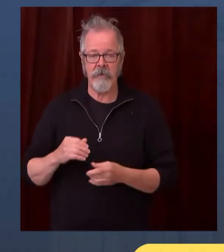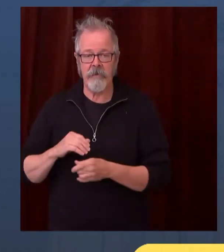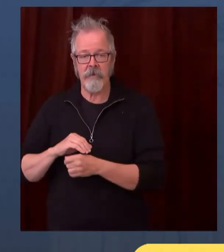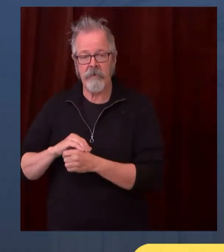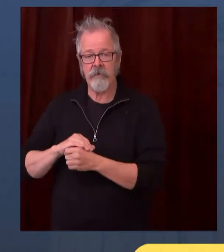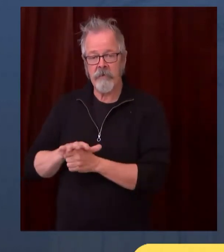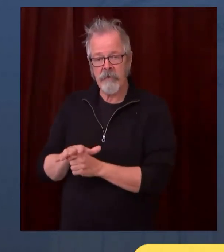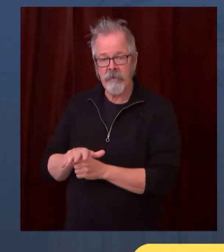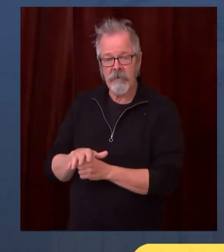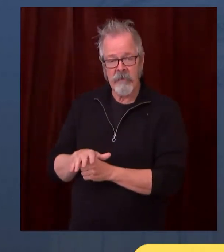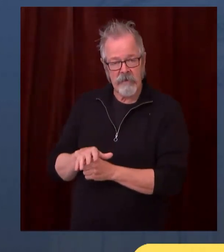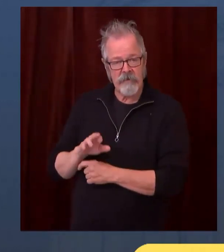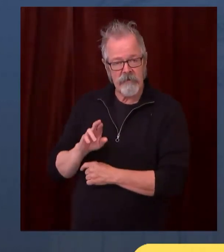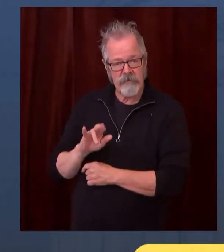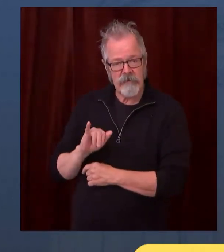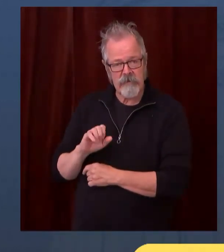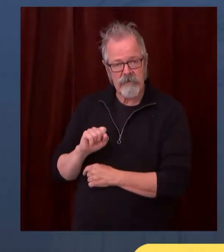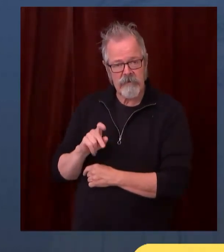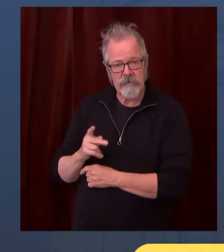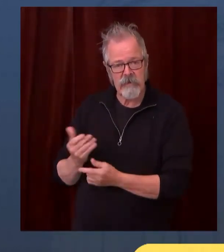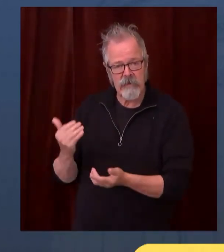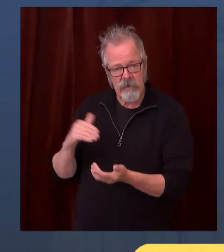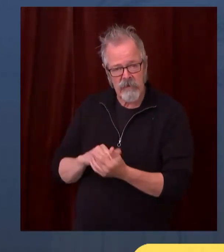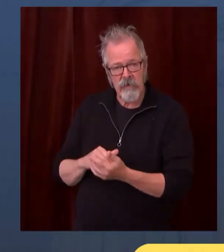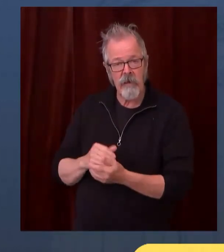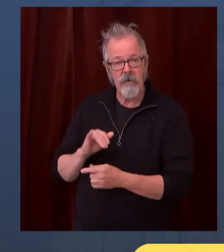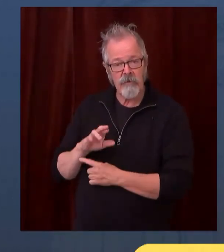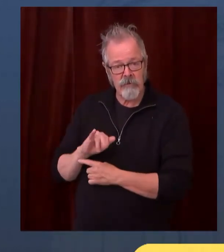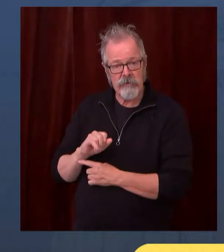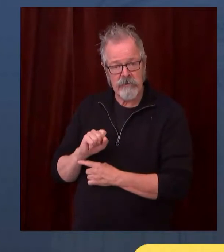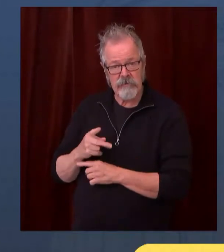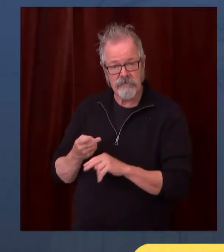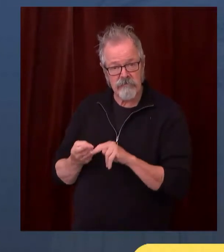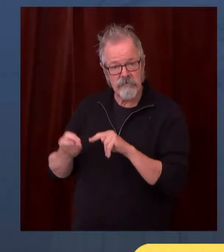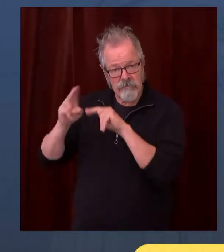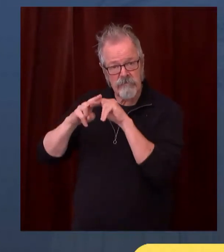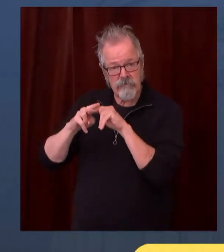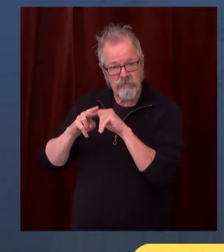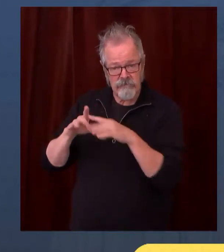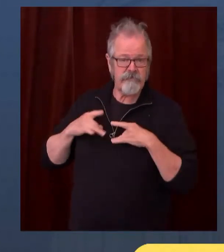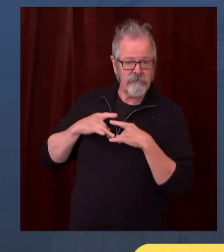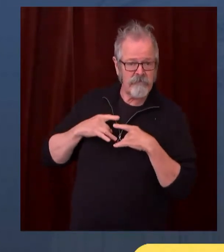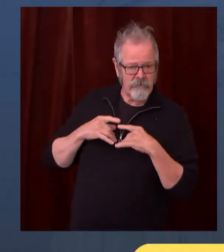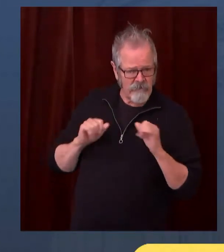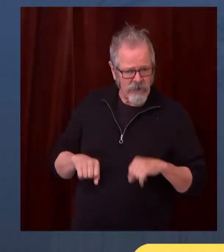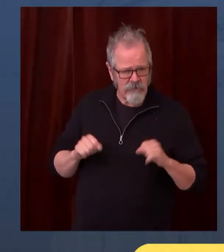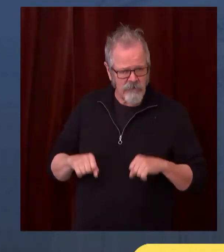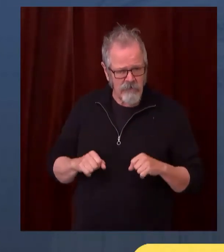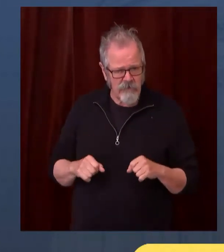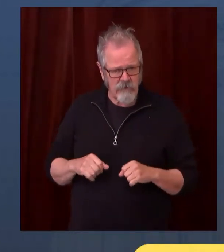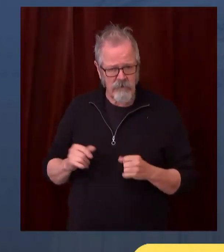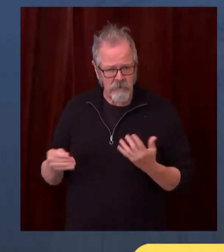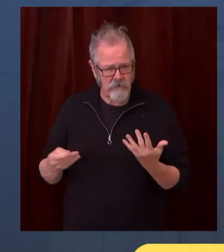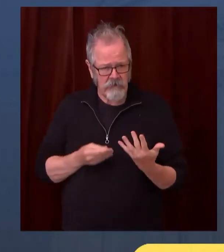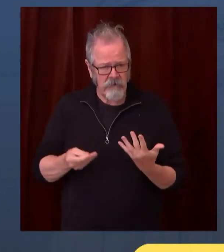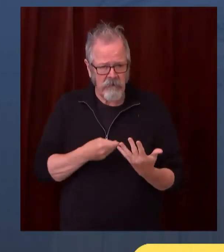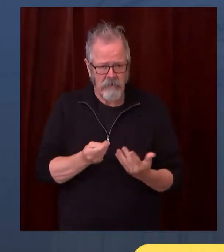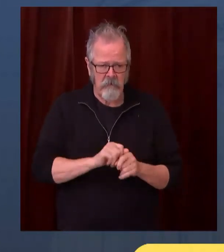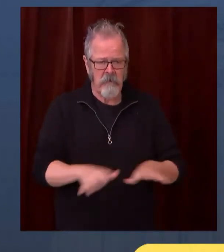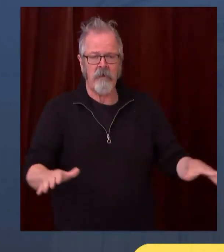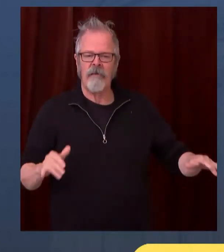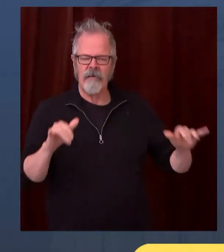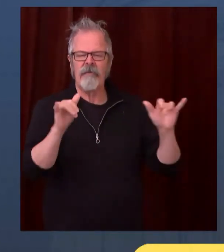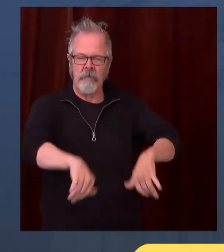right now. What we are seeing is that we think a lot of this transmission that is now going on is in